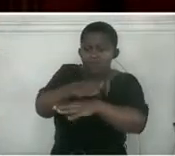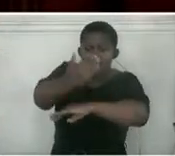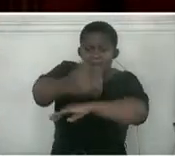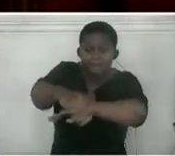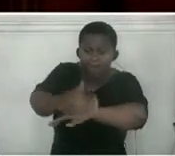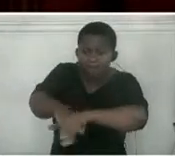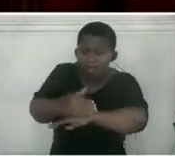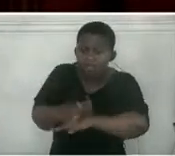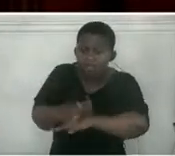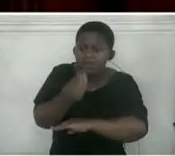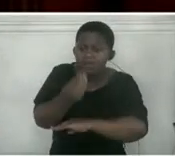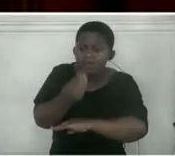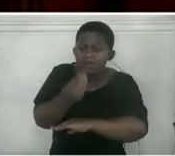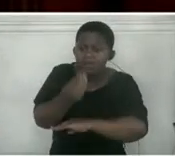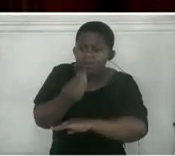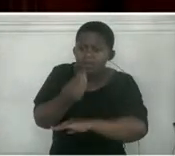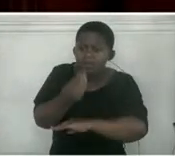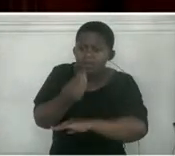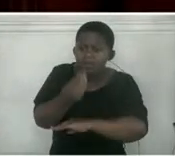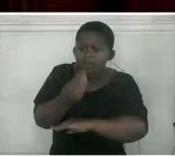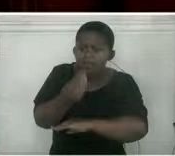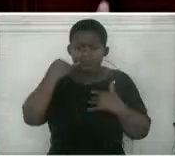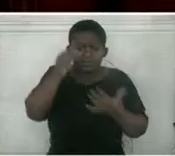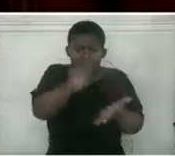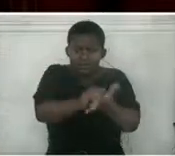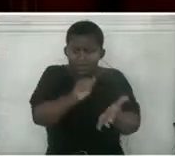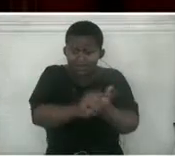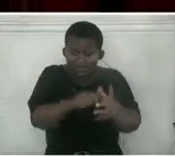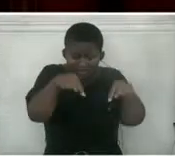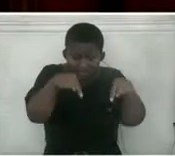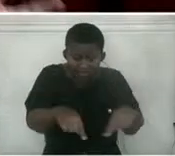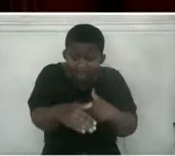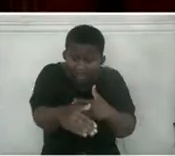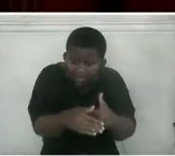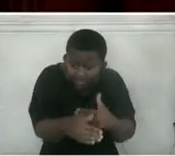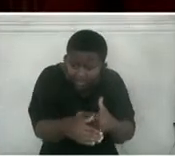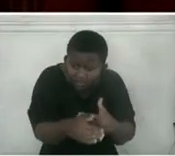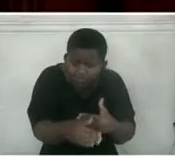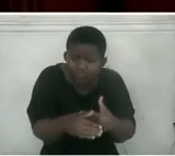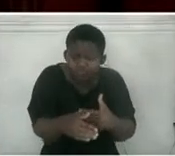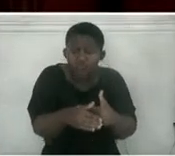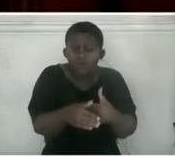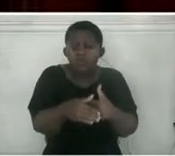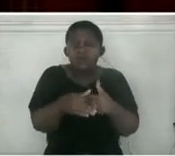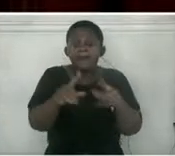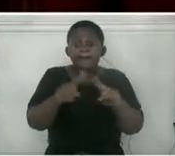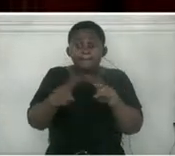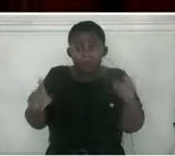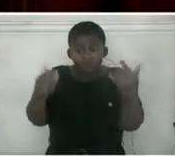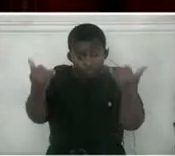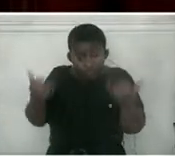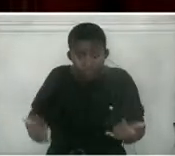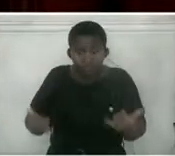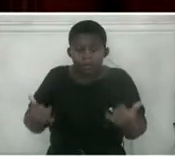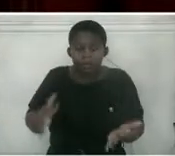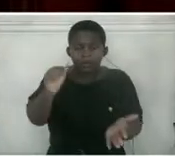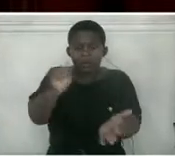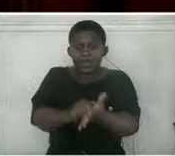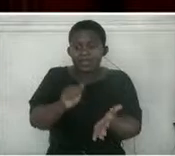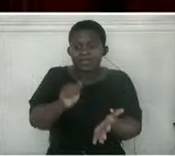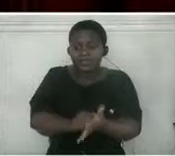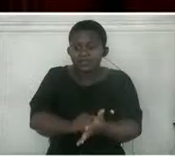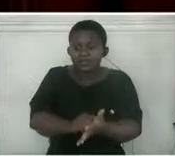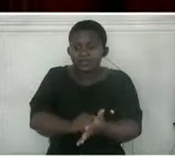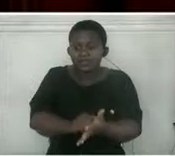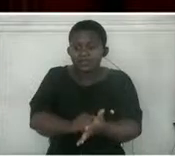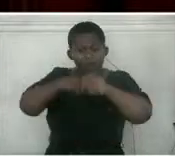badle, baphile. Uma bedayisa badayise la eduze nasemholweni, kodwa namuhla sebedayisela